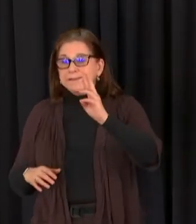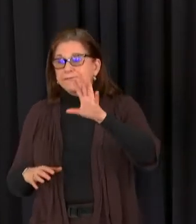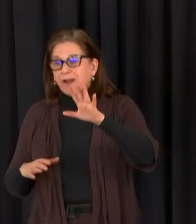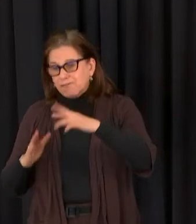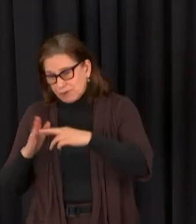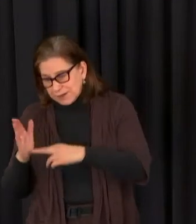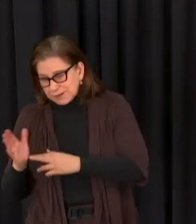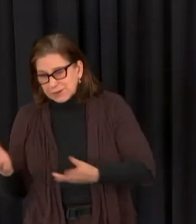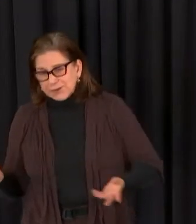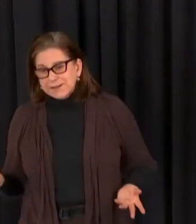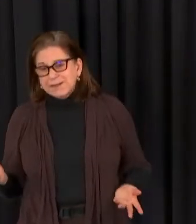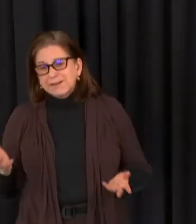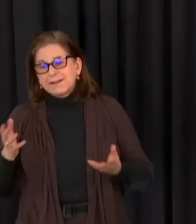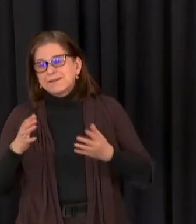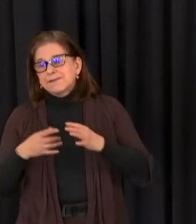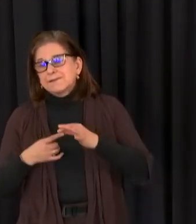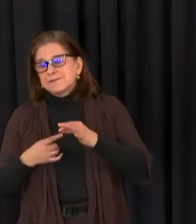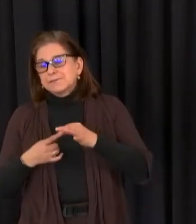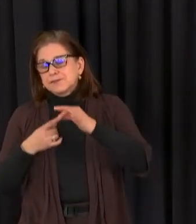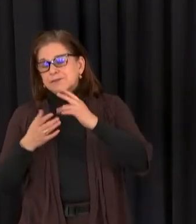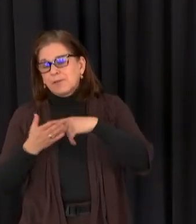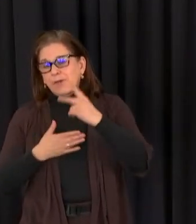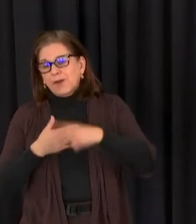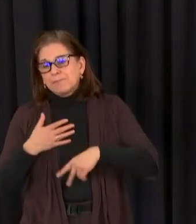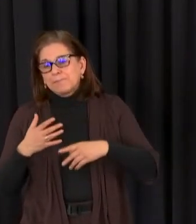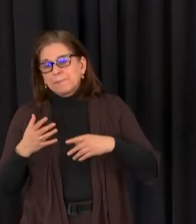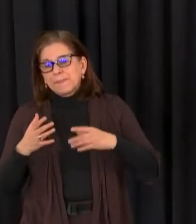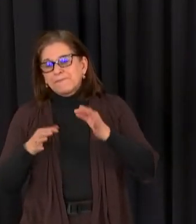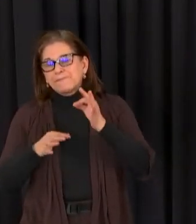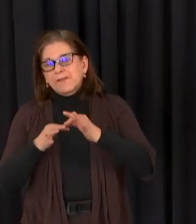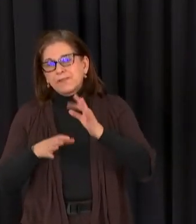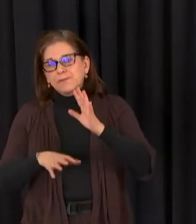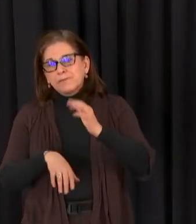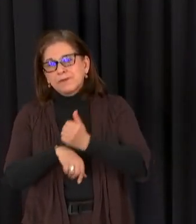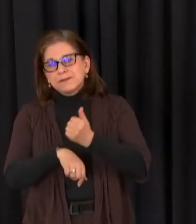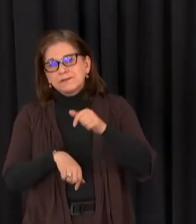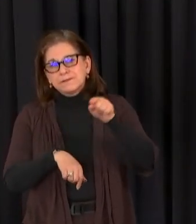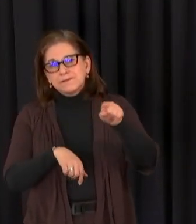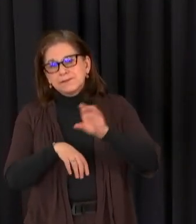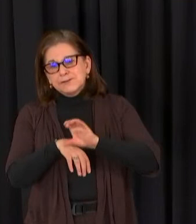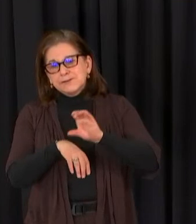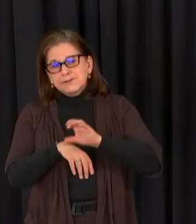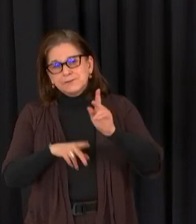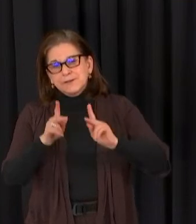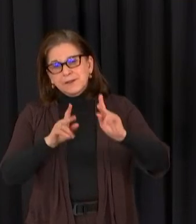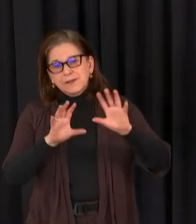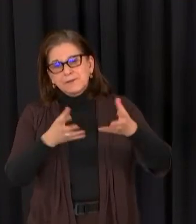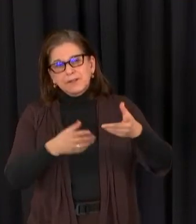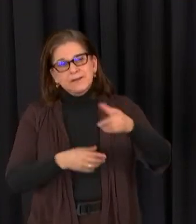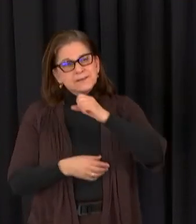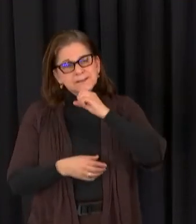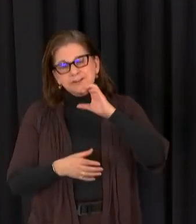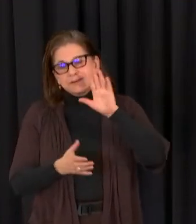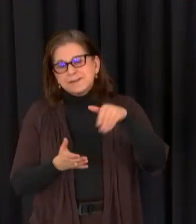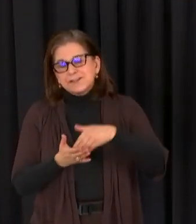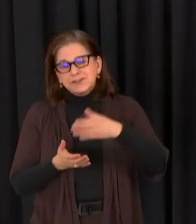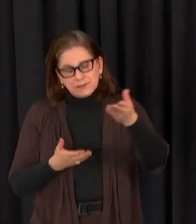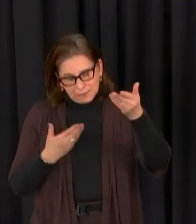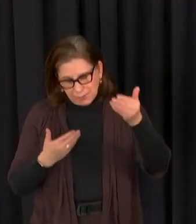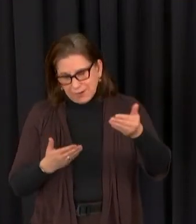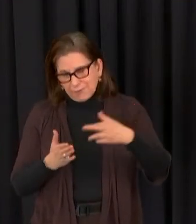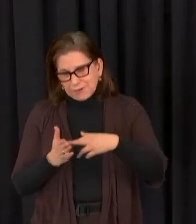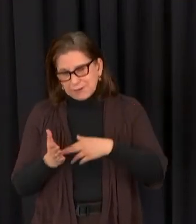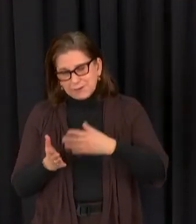familiar with our special initiatives, Faith in Vaccines, the housing partnership, senior buddies, all of those are already in those communities to do